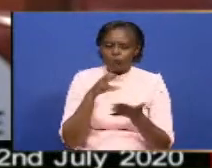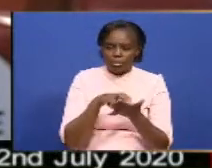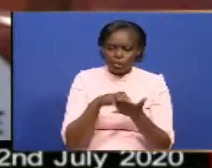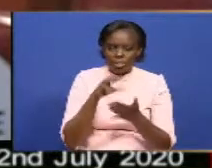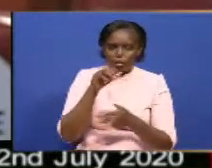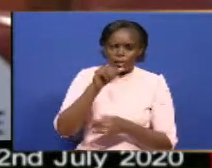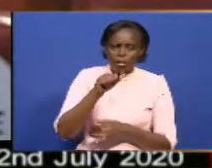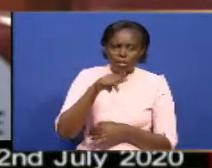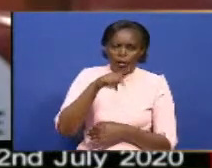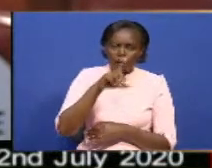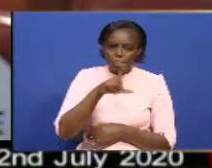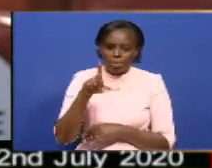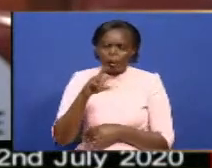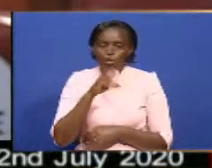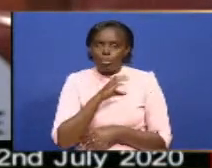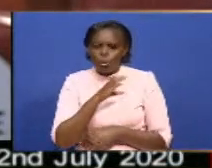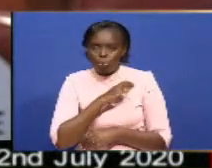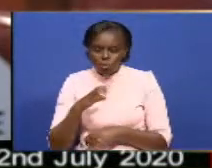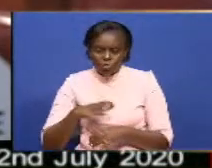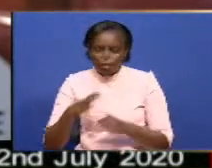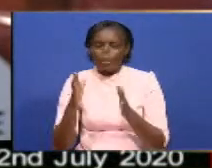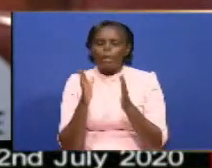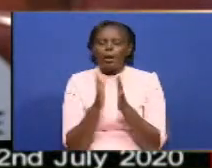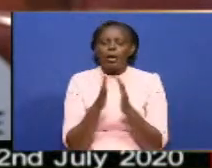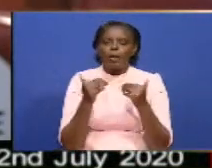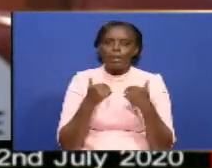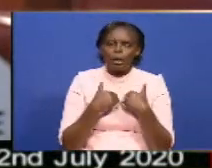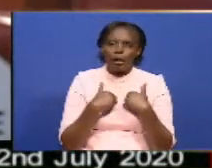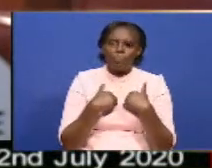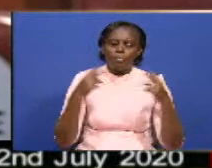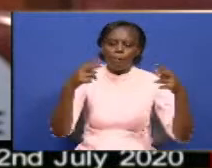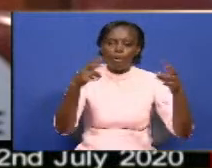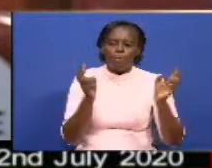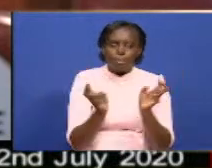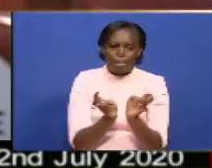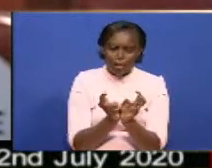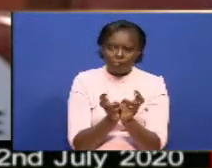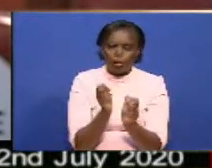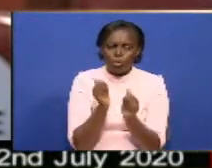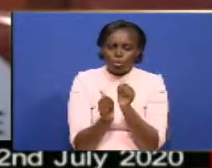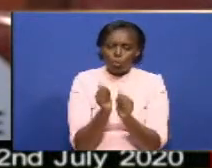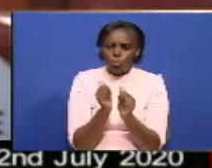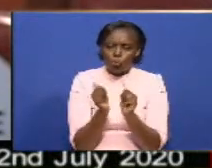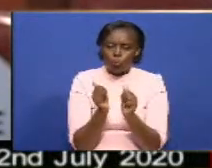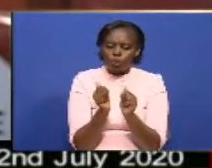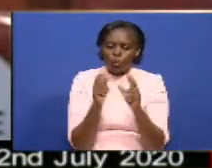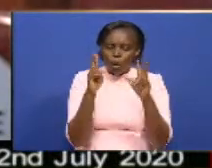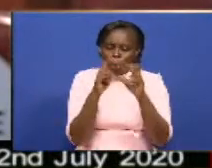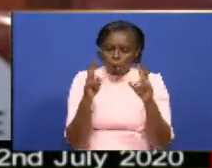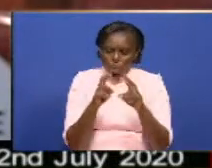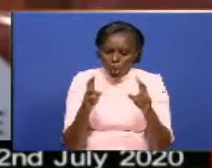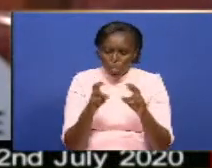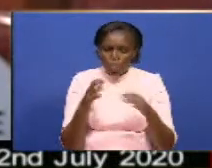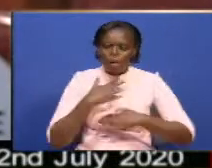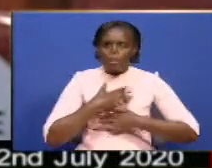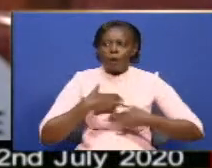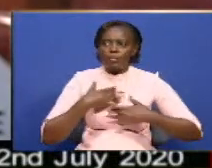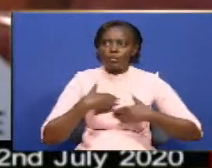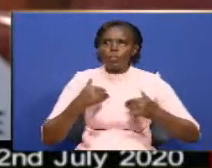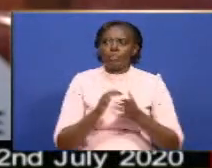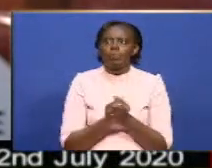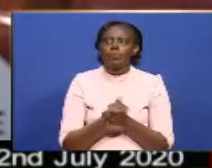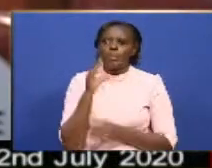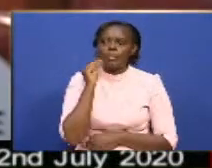appeal committee, and it has a panel that looks at the issue of refugees. But,